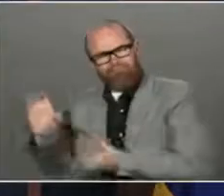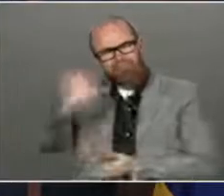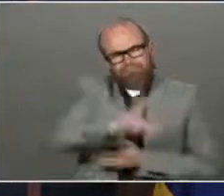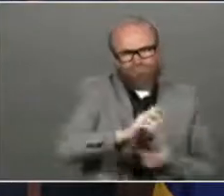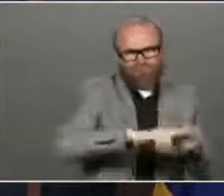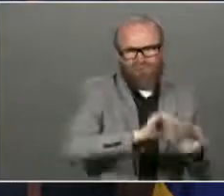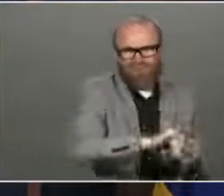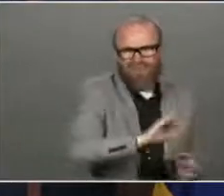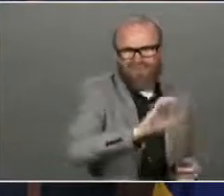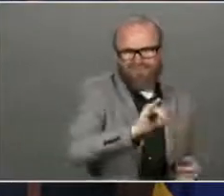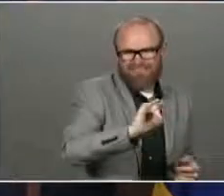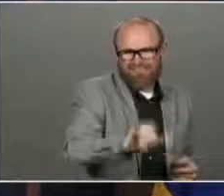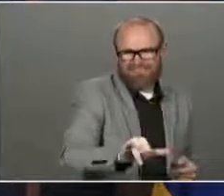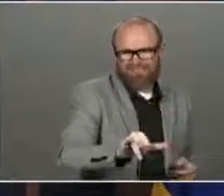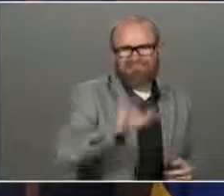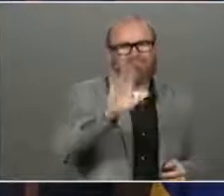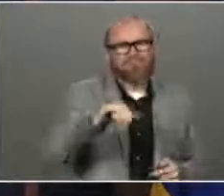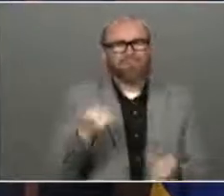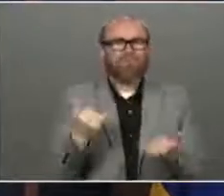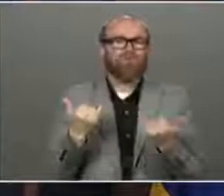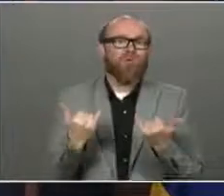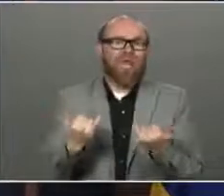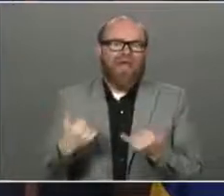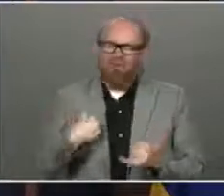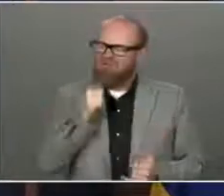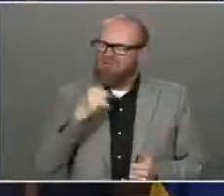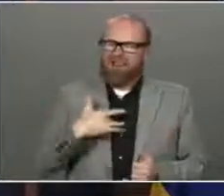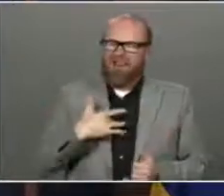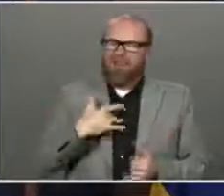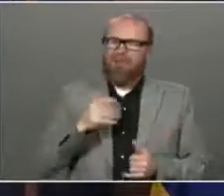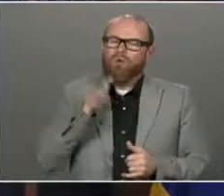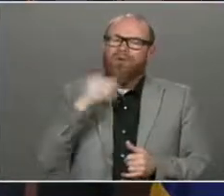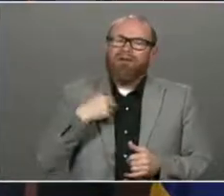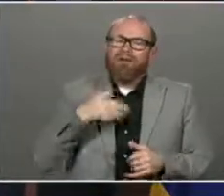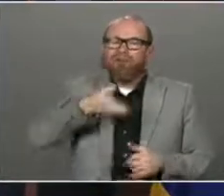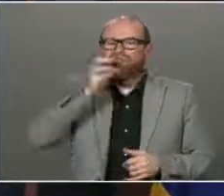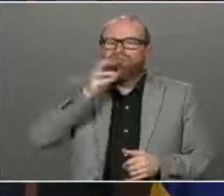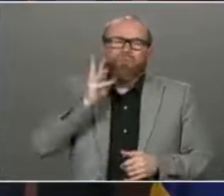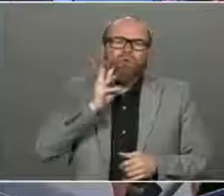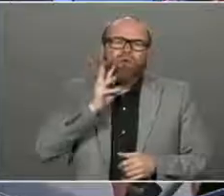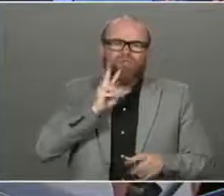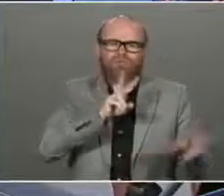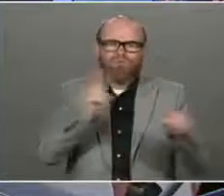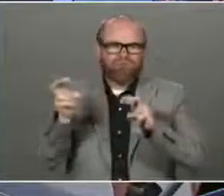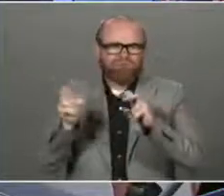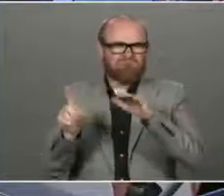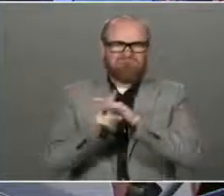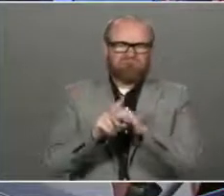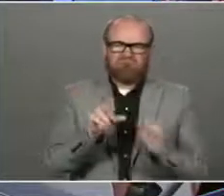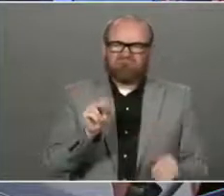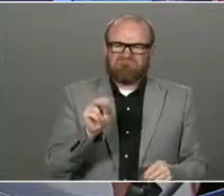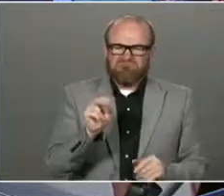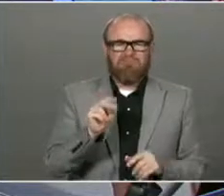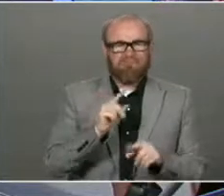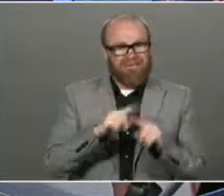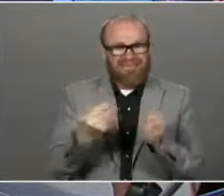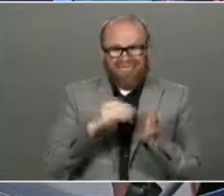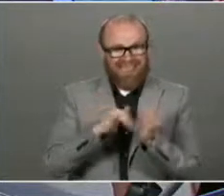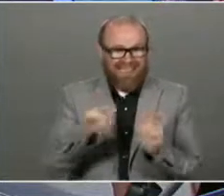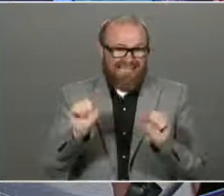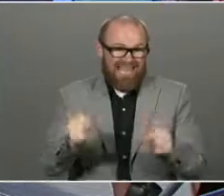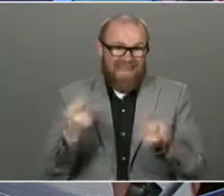not looking at any drinking water issues right now, but as the summer moves on, those things happen sometimes. It's very